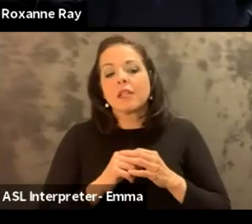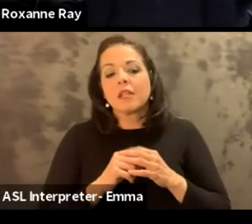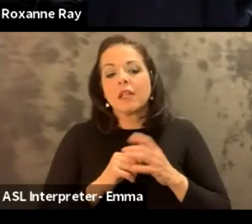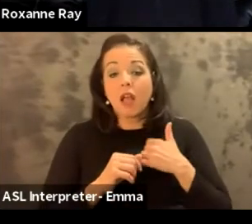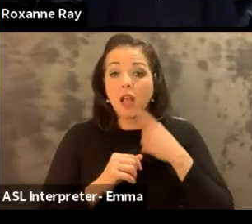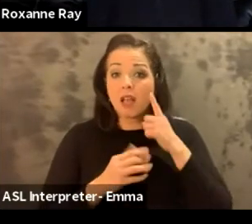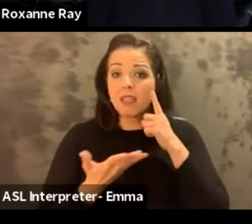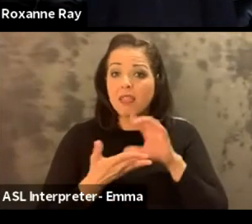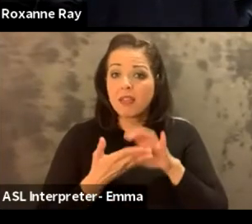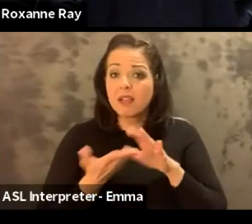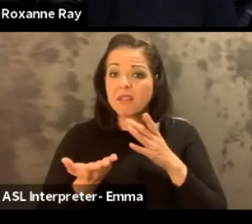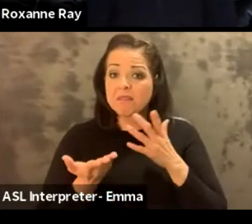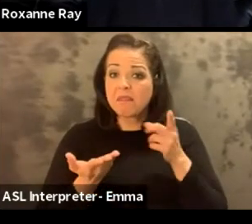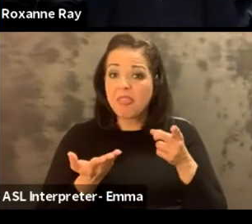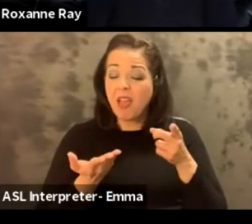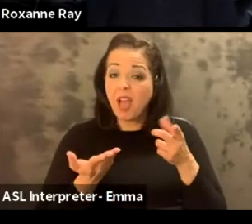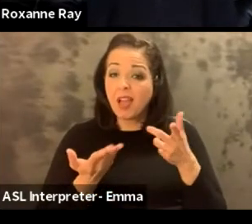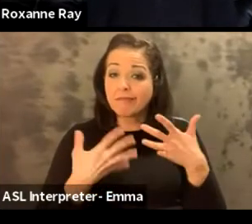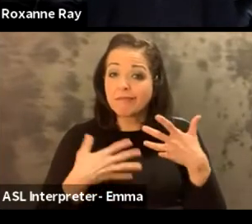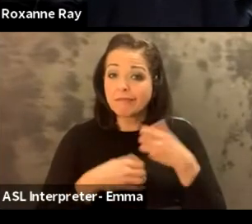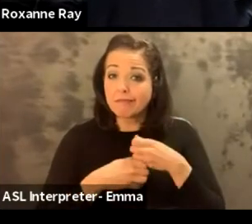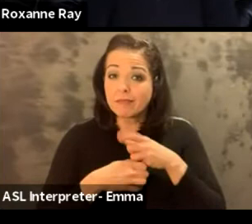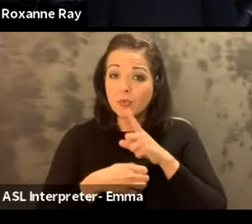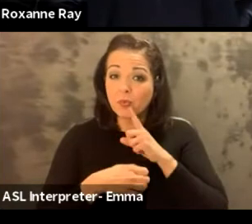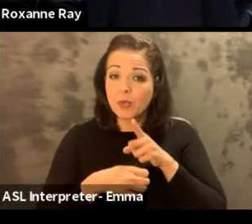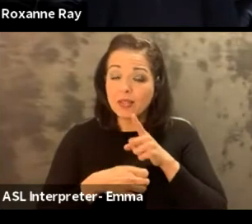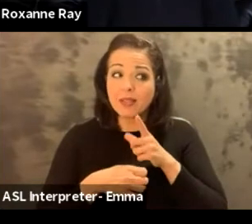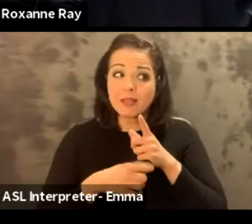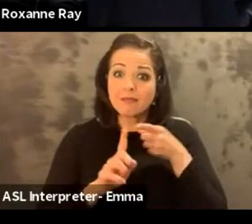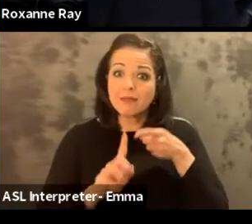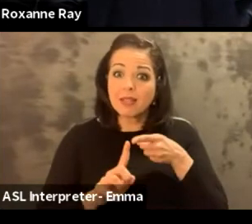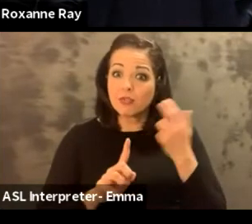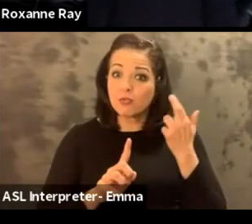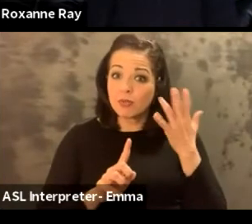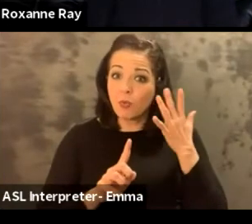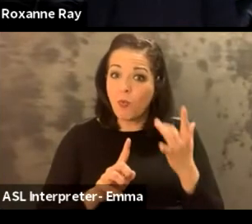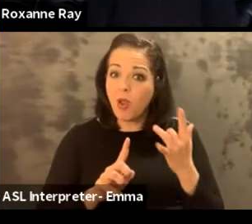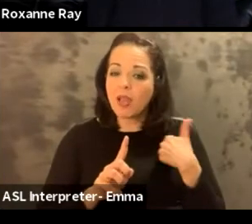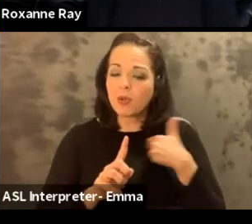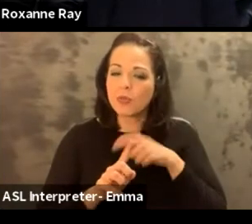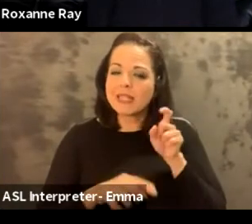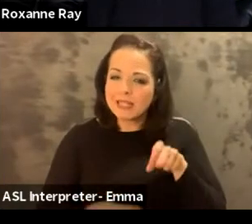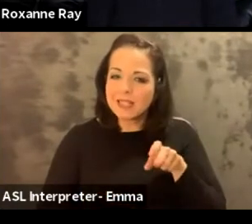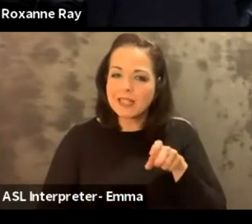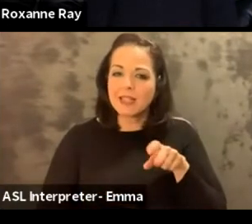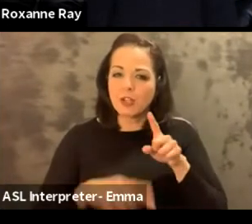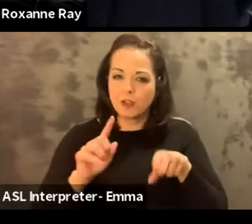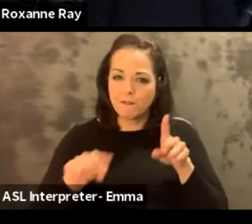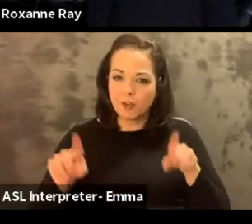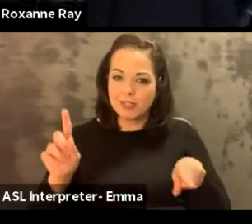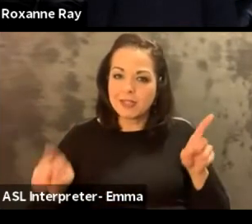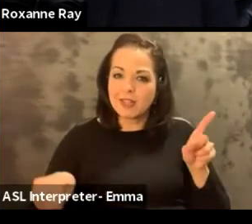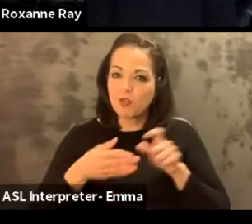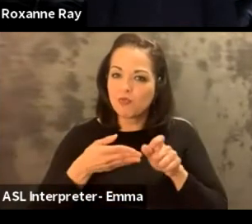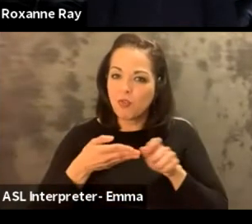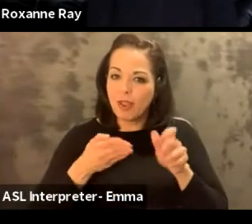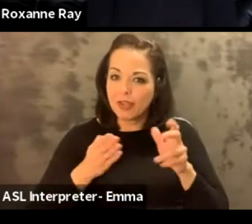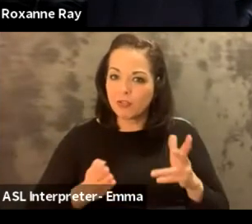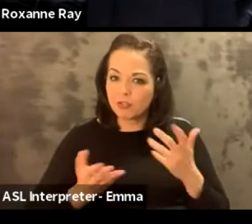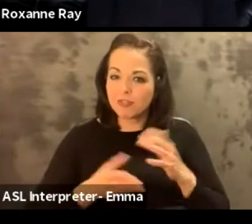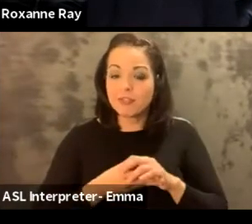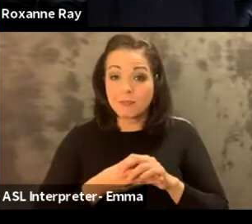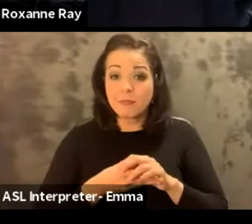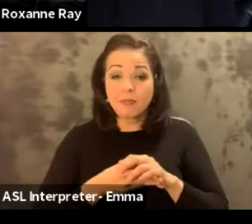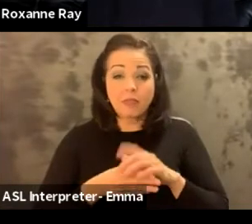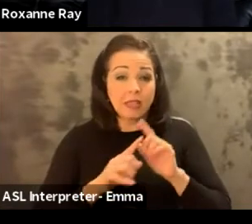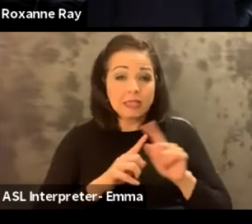that kind of, you know, speaks to the reason why we need this diversity of writers, you know, of all sorts